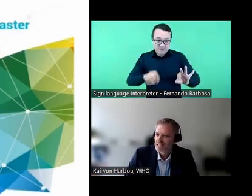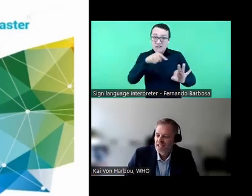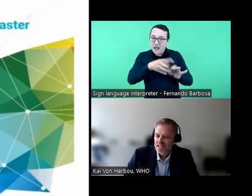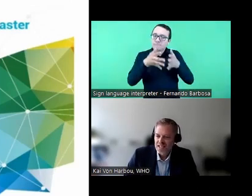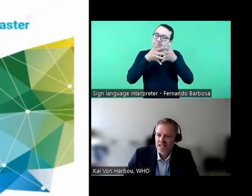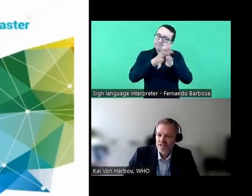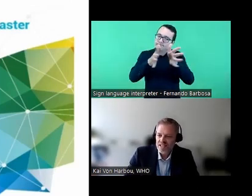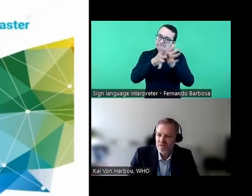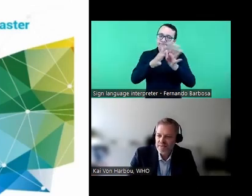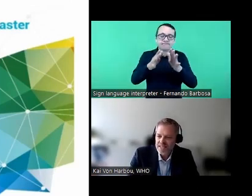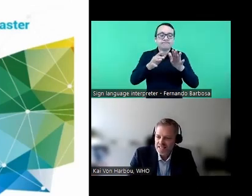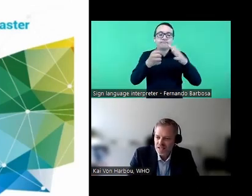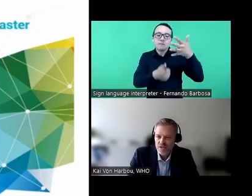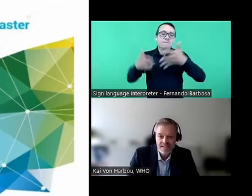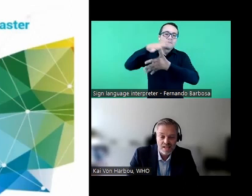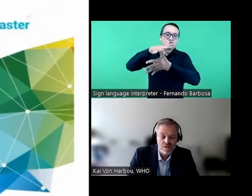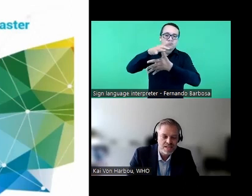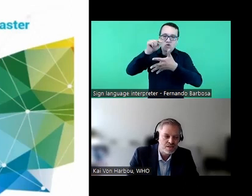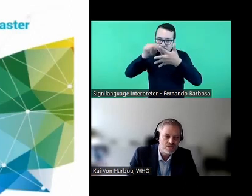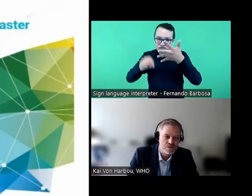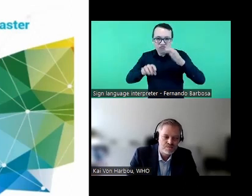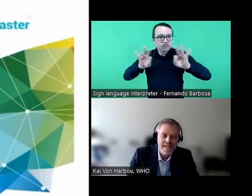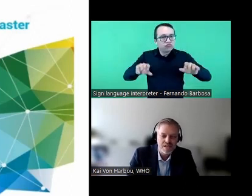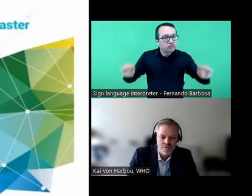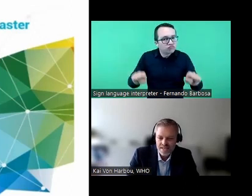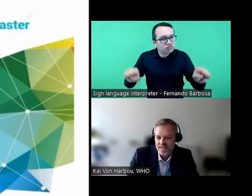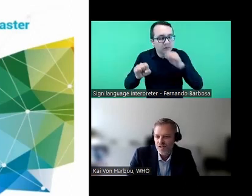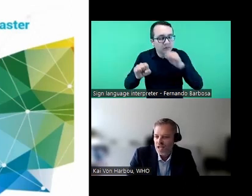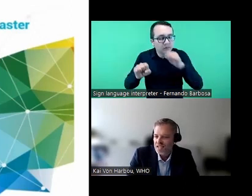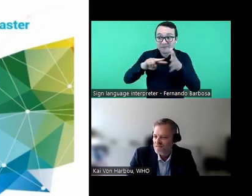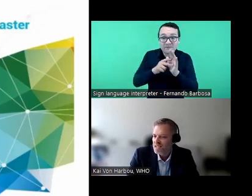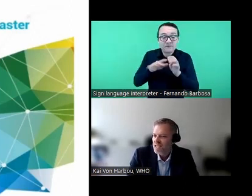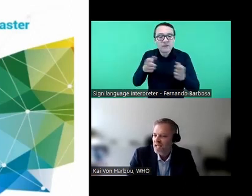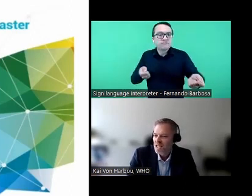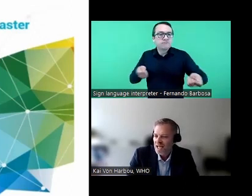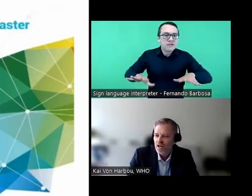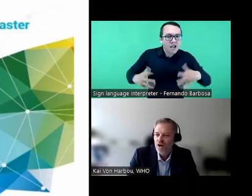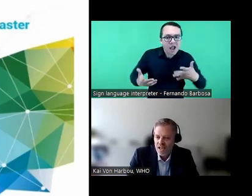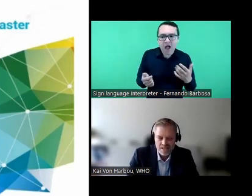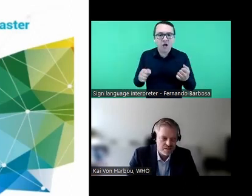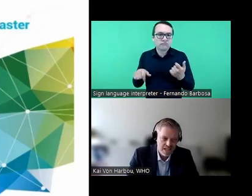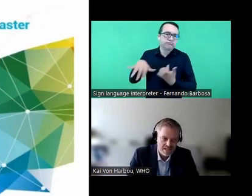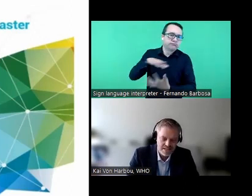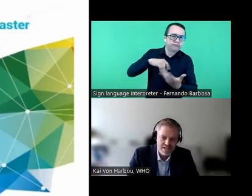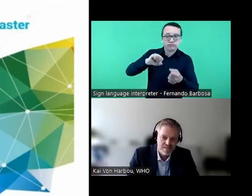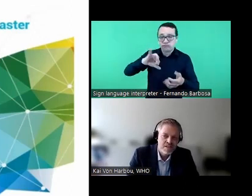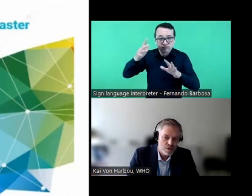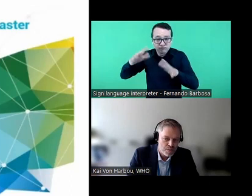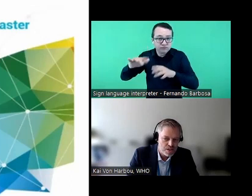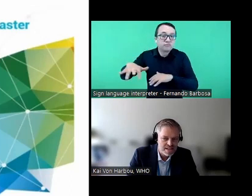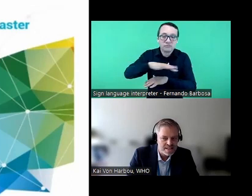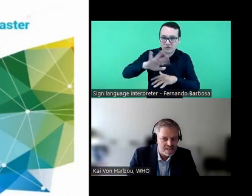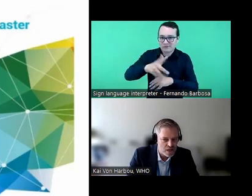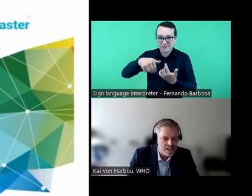components that allows governments and stakeholders to manage risks collectively at all levels of the health system,